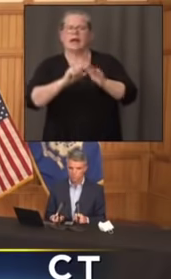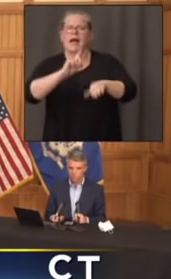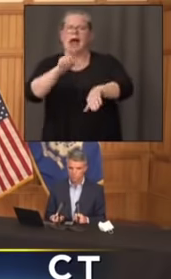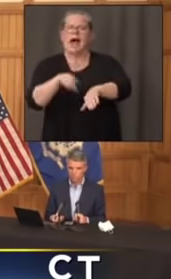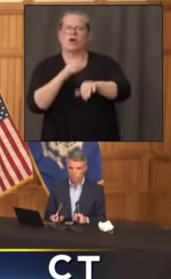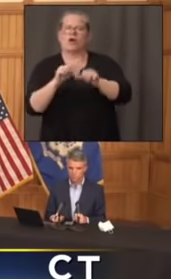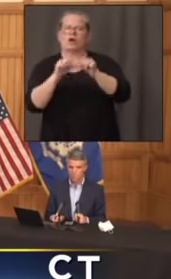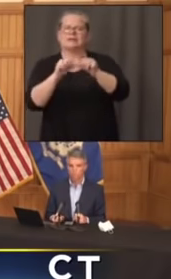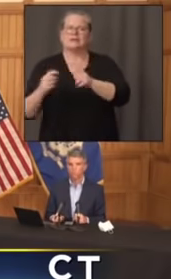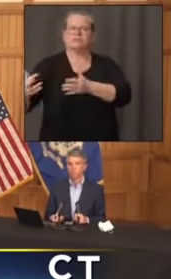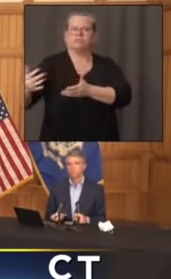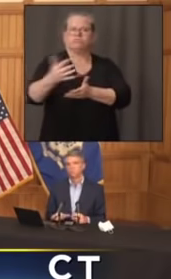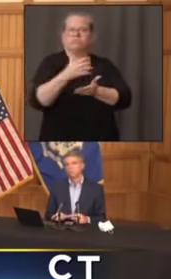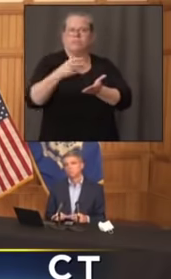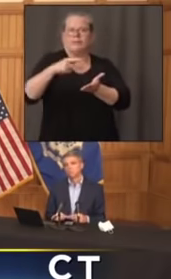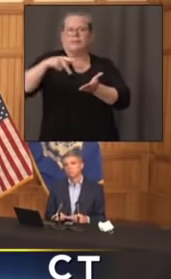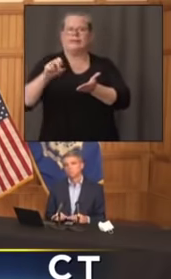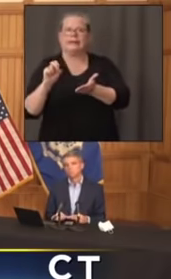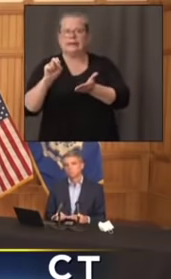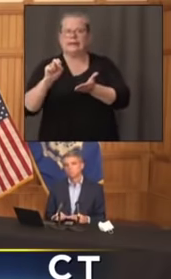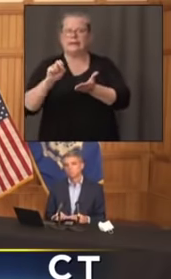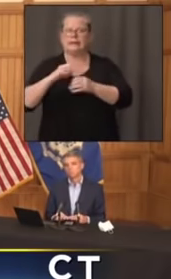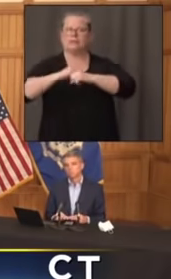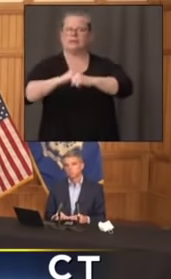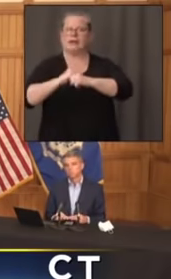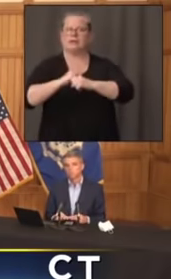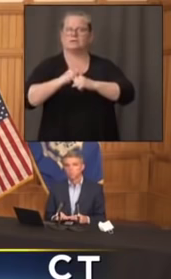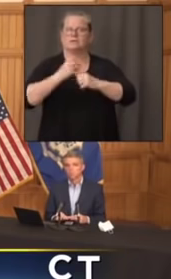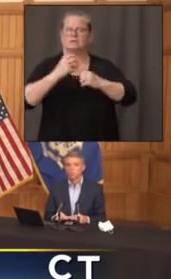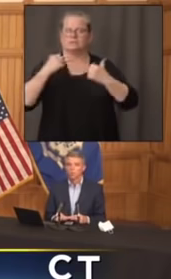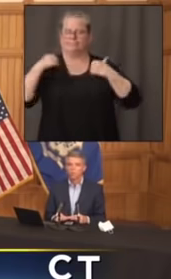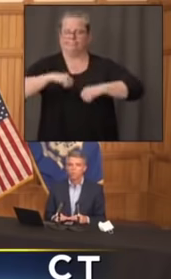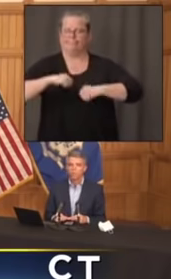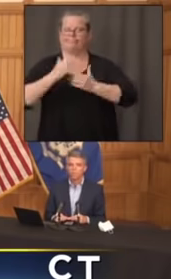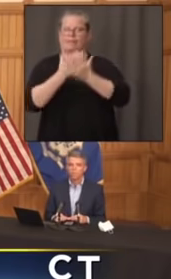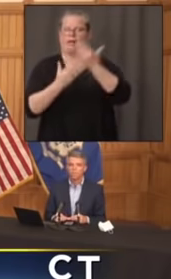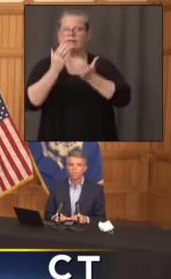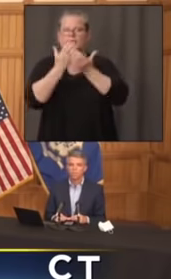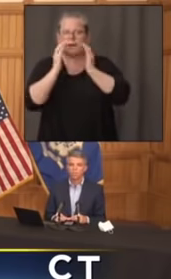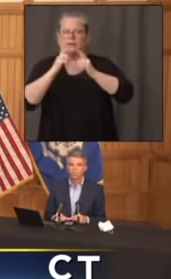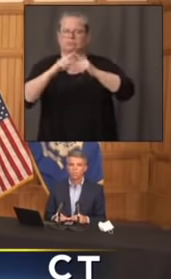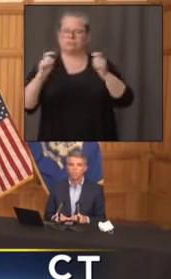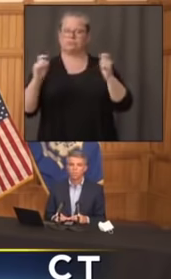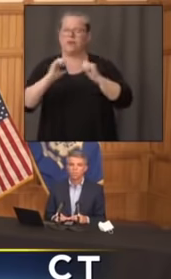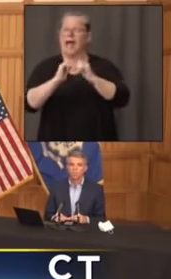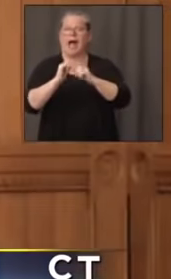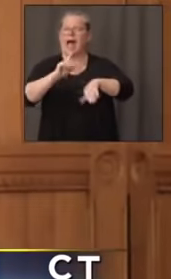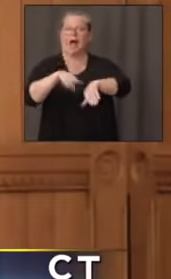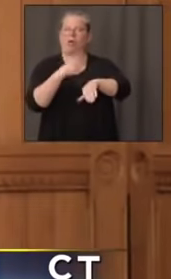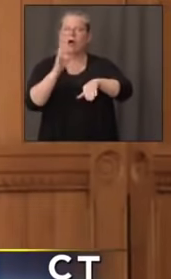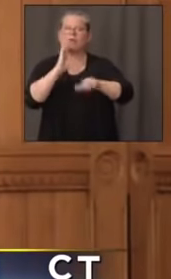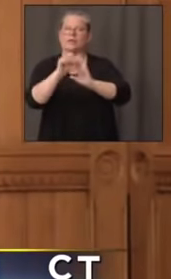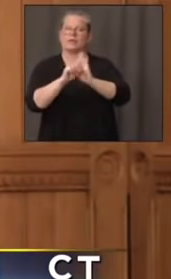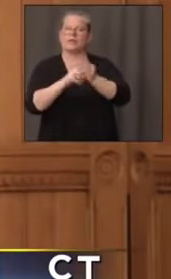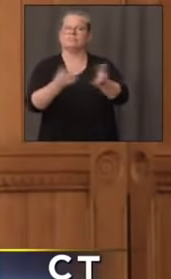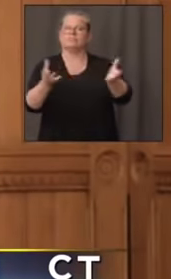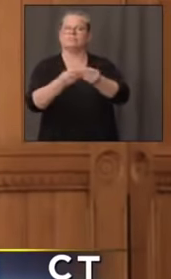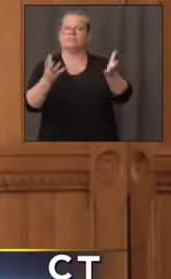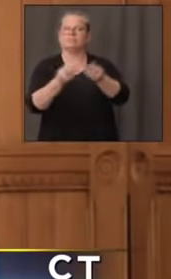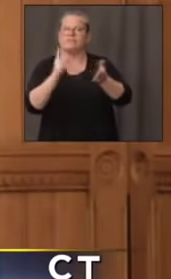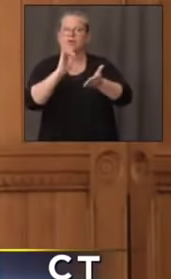PPE municipalities, businesses, and nursing homes? We haven't made a final determination on that yet. We're